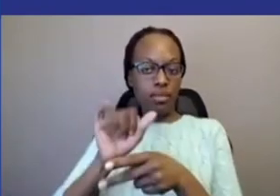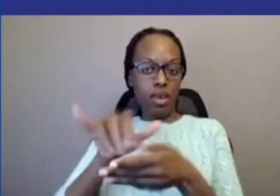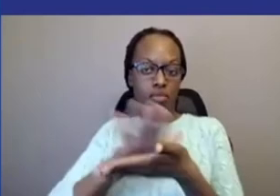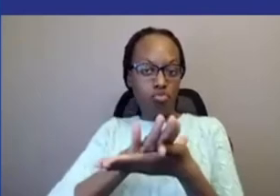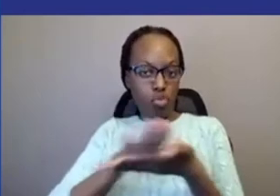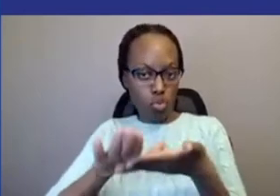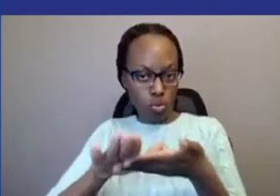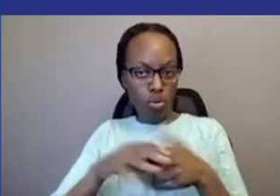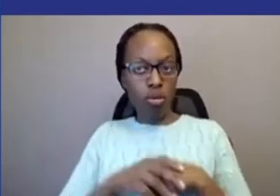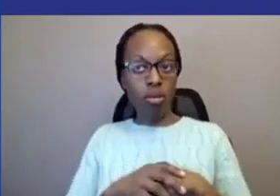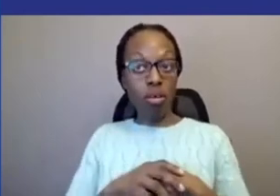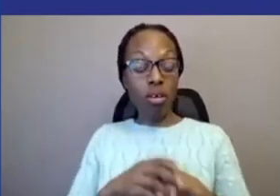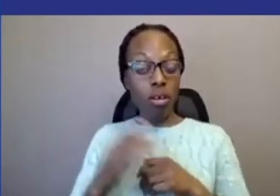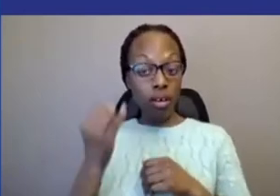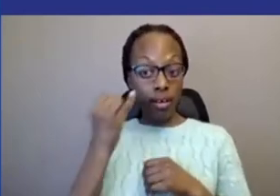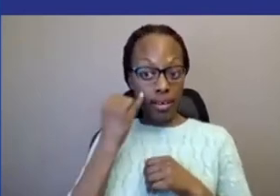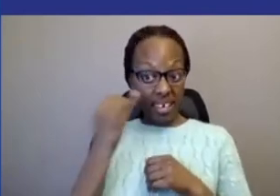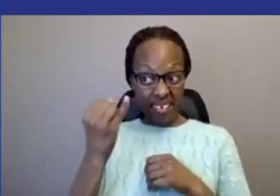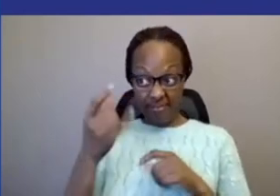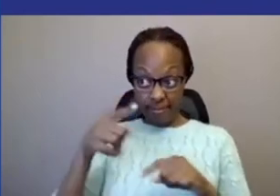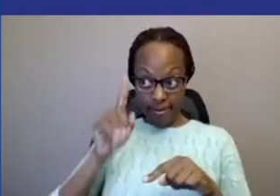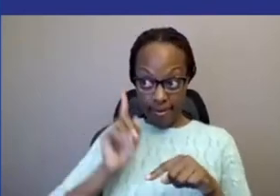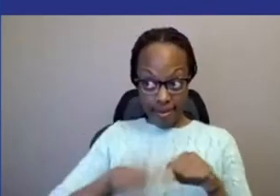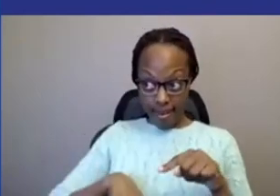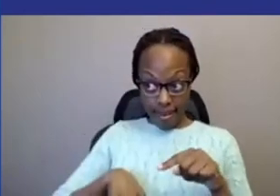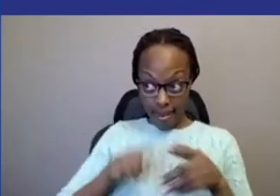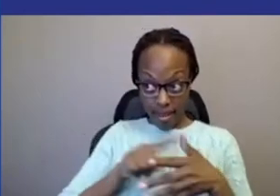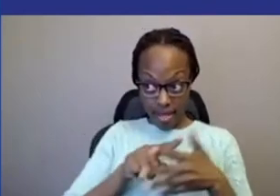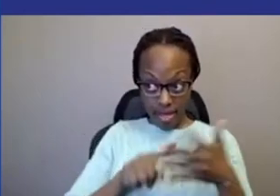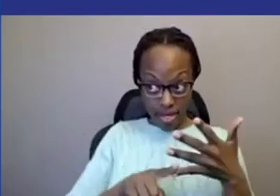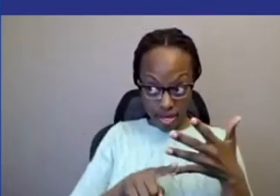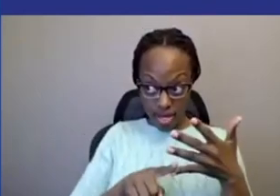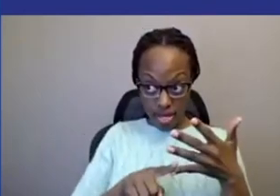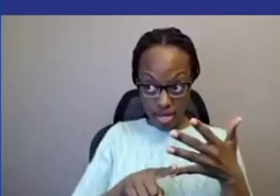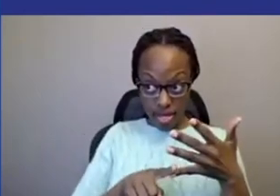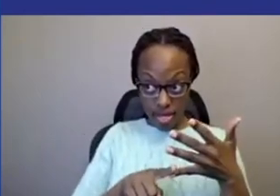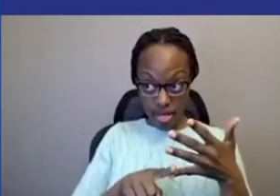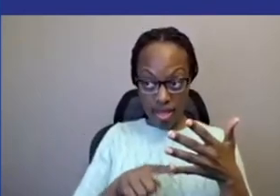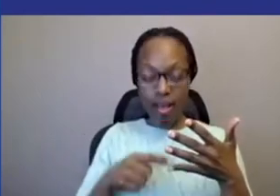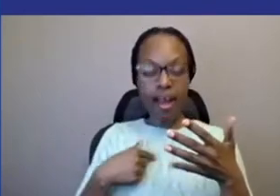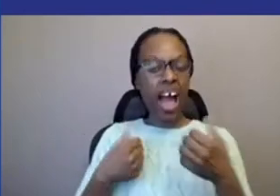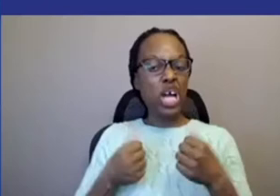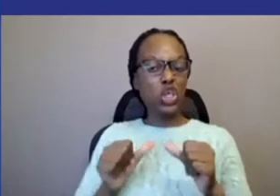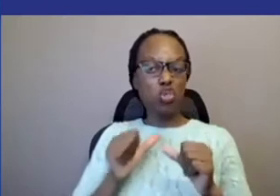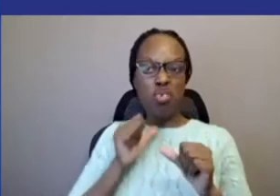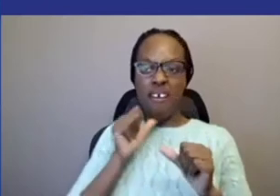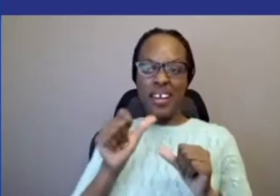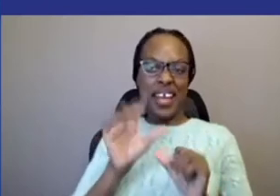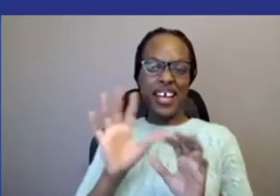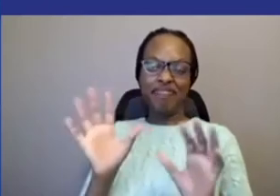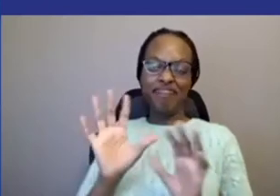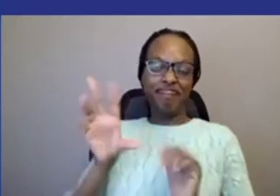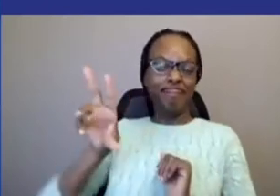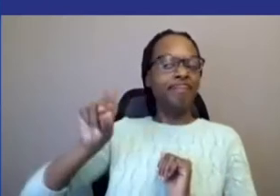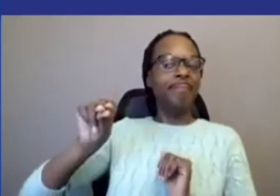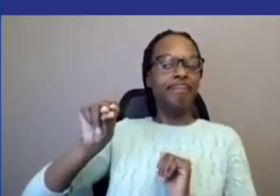And if those things can't be met for me personally, I try not to do them.